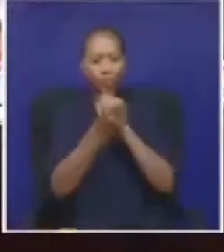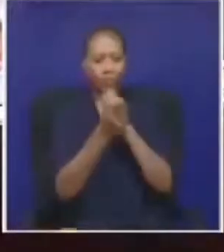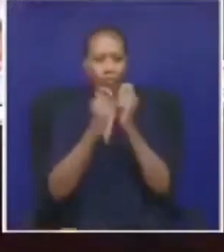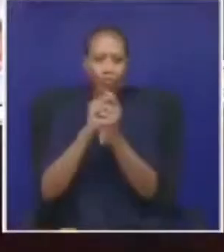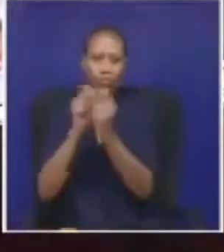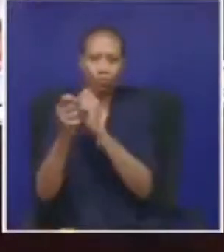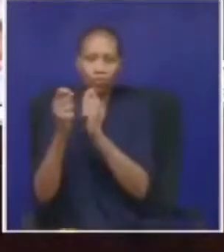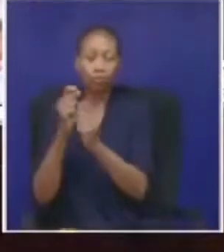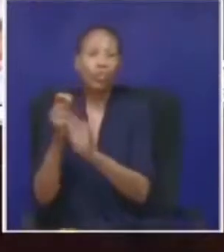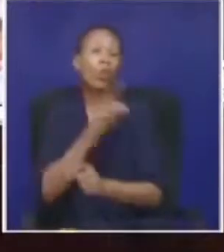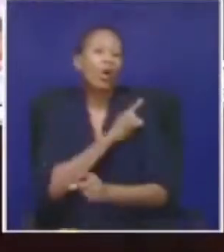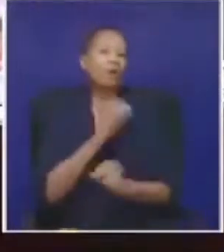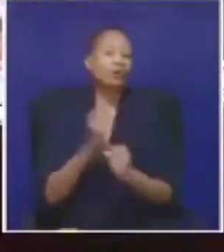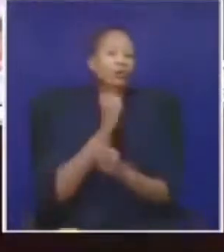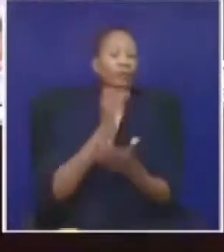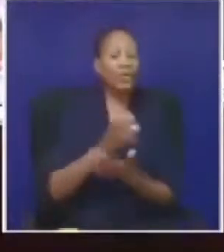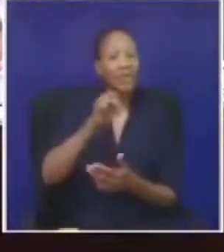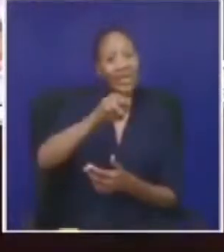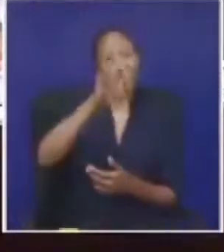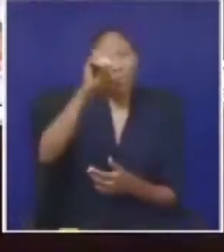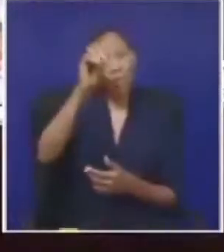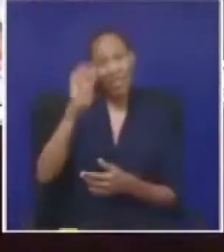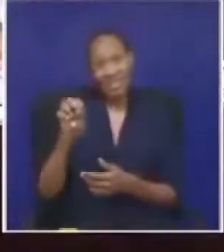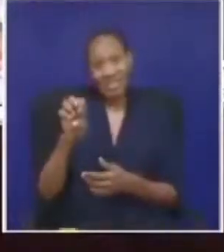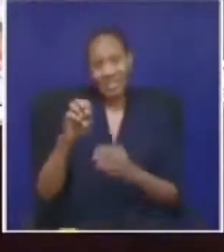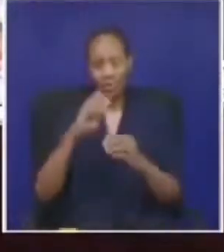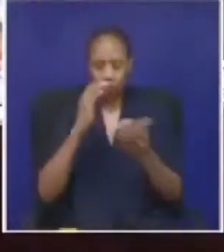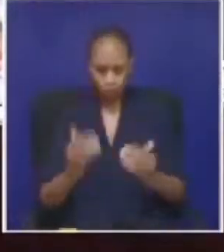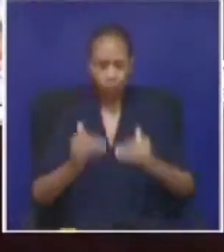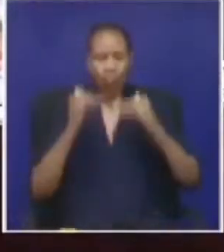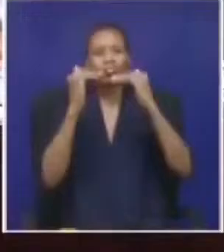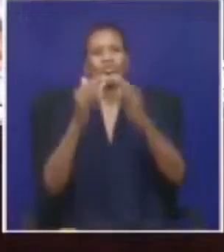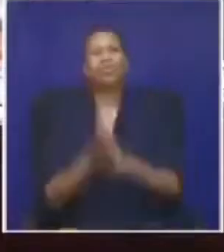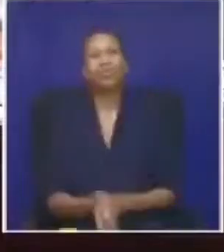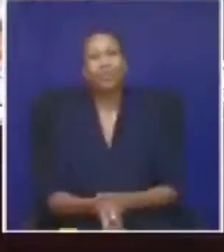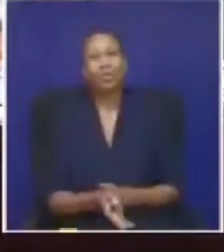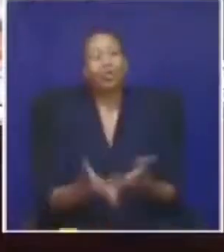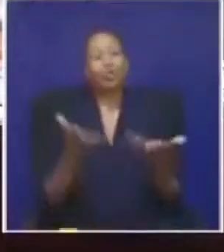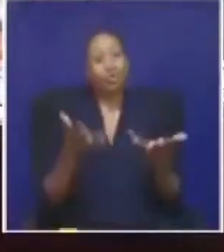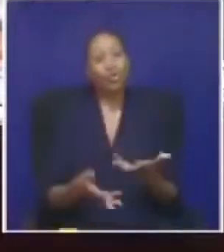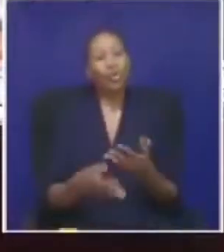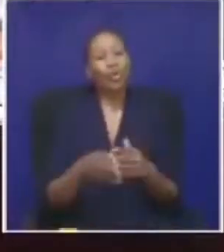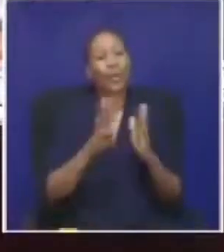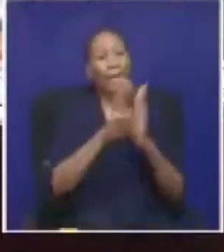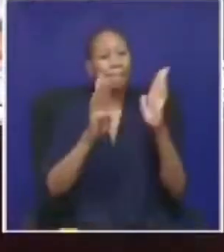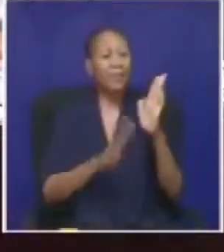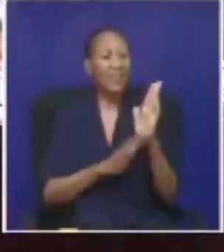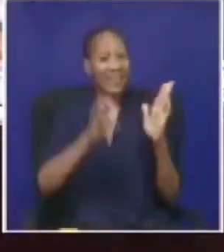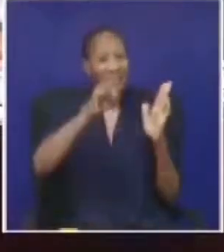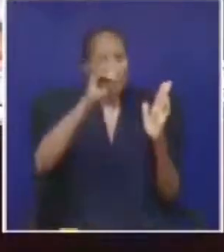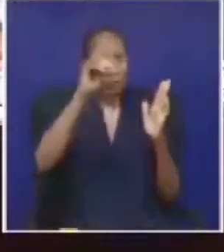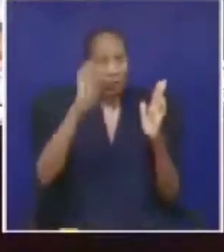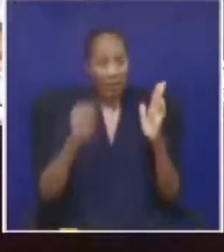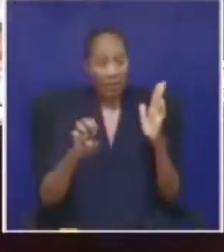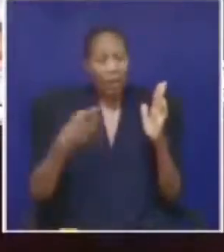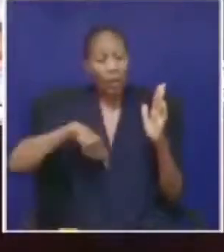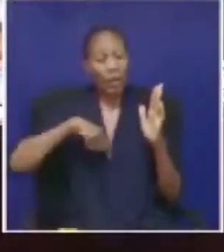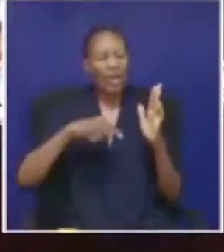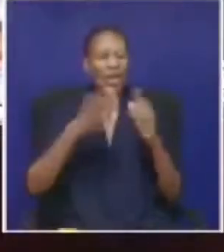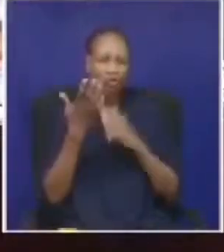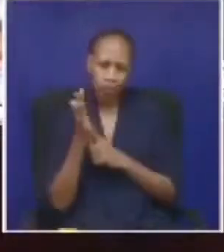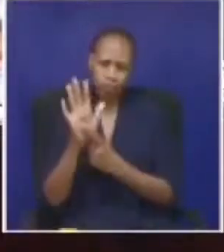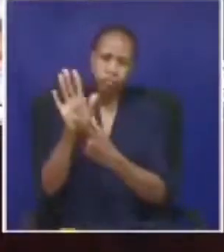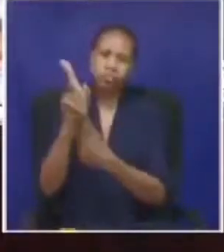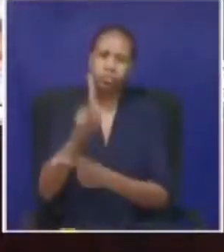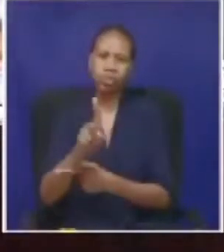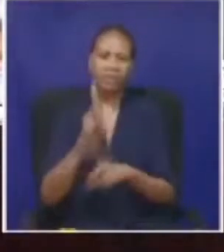our state-owned enterprises. Through the National State Enterprise Bill, we are introducing